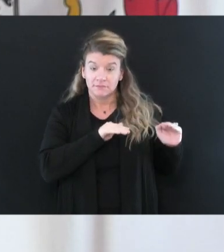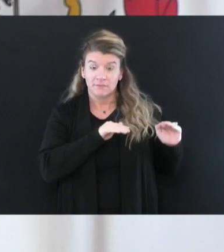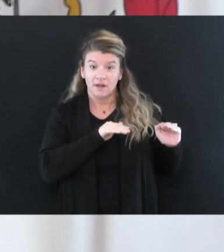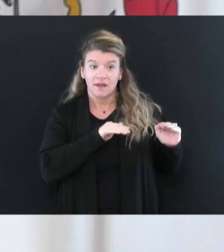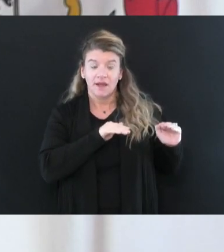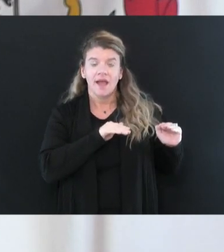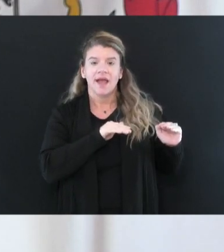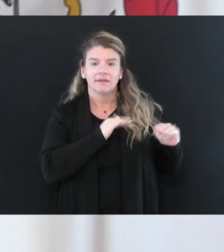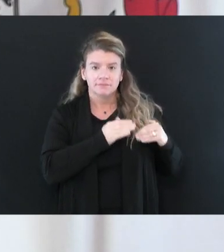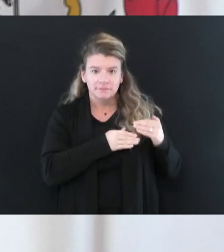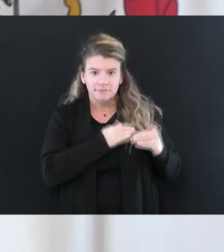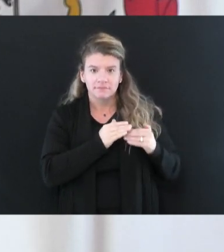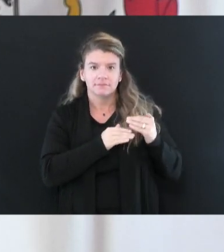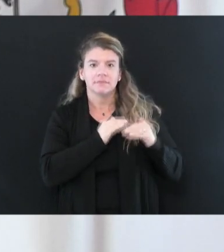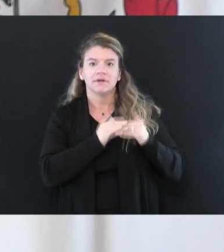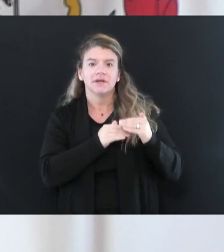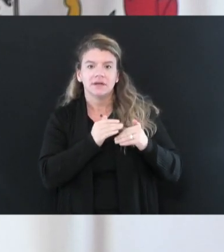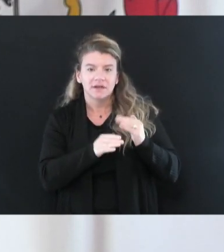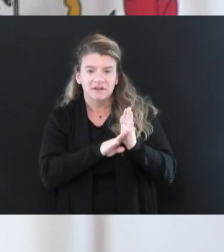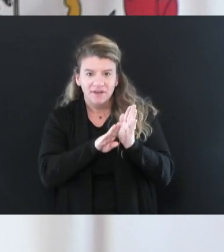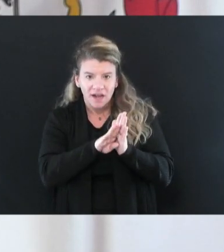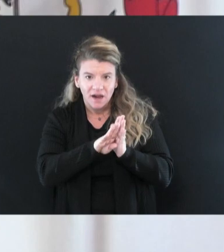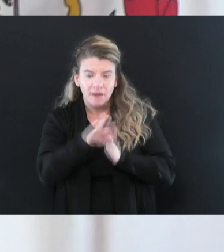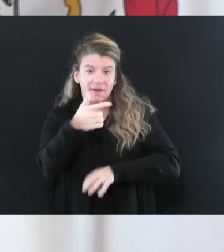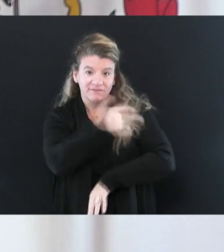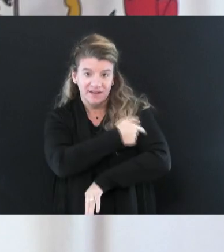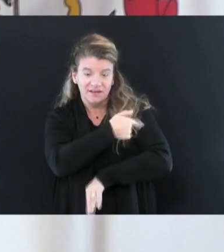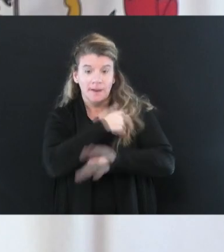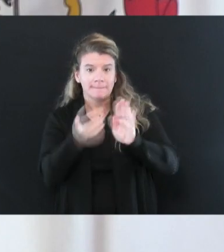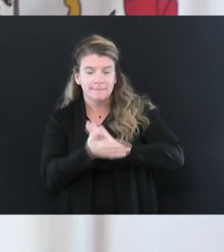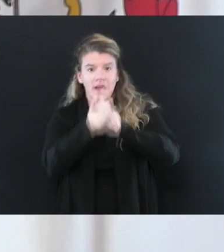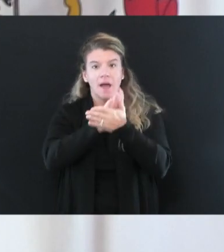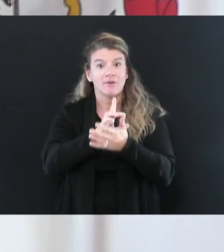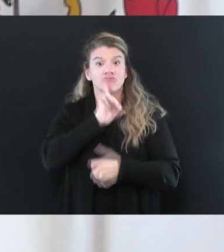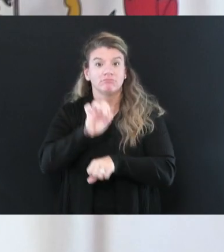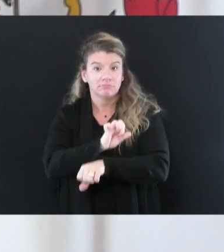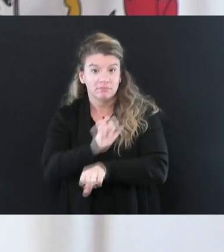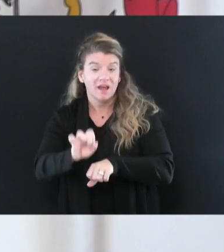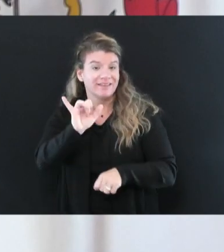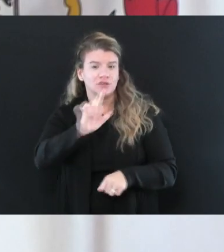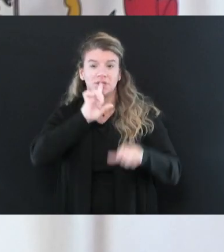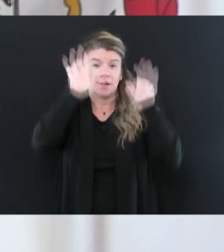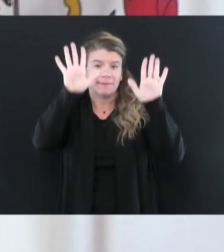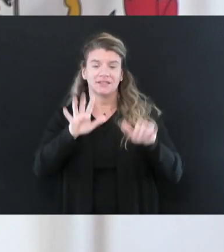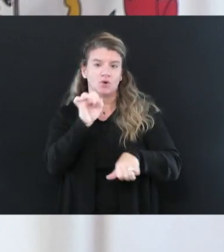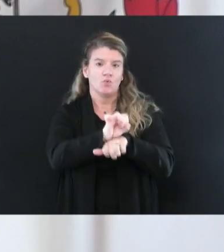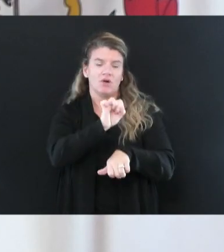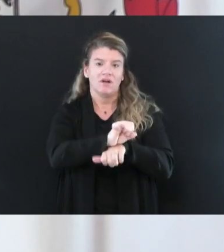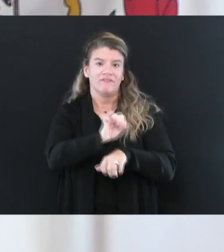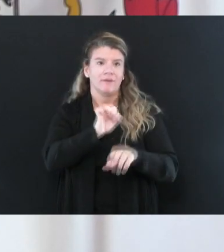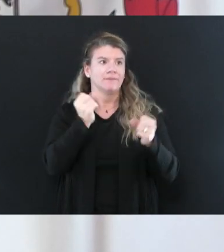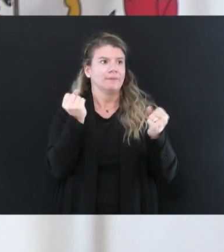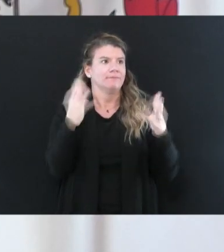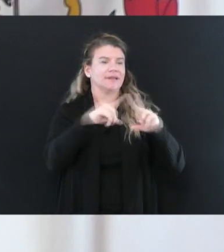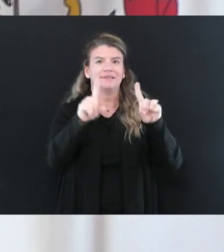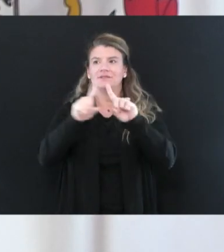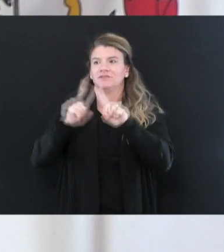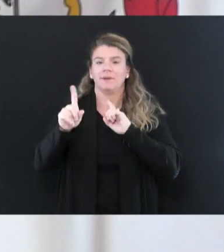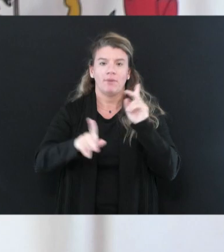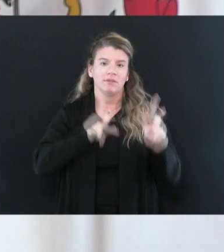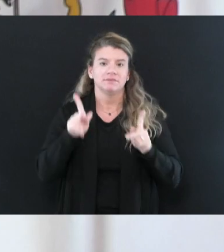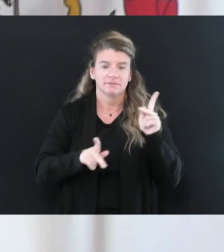bringing a vaccine, into becoming a reality is amazing work from a lot of different